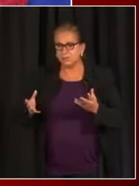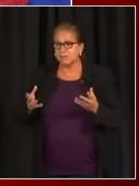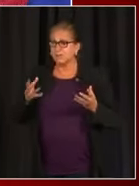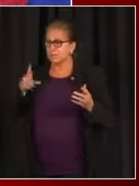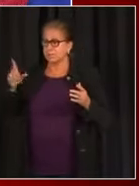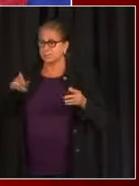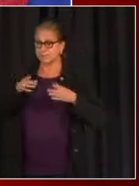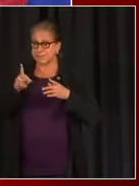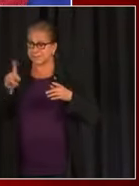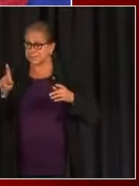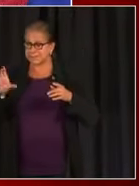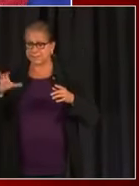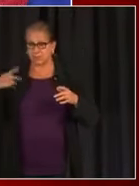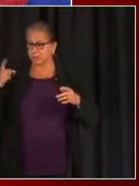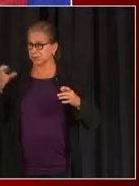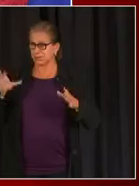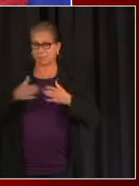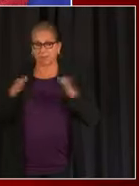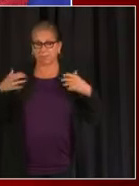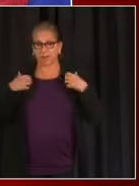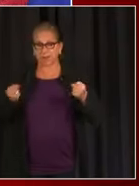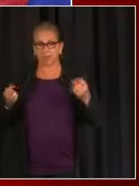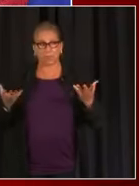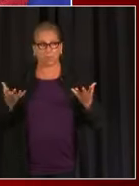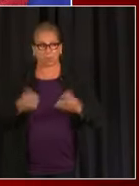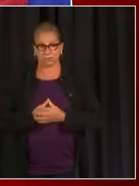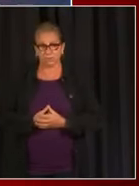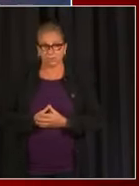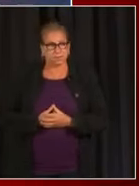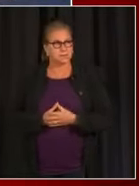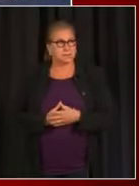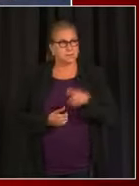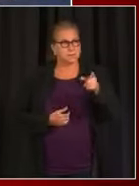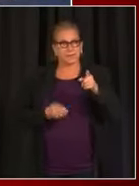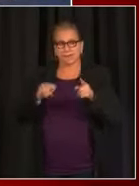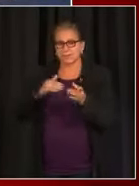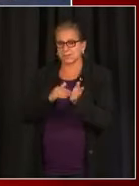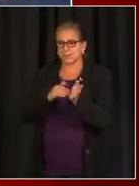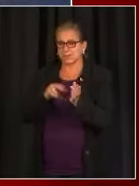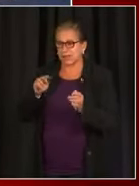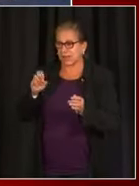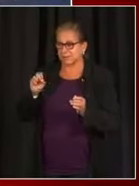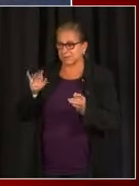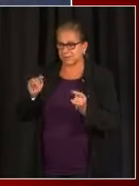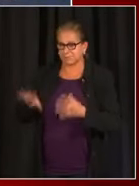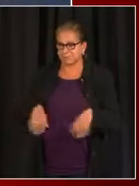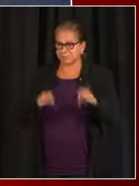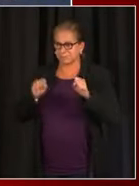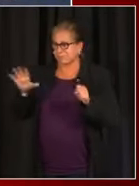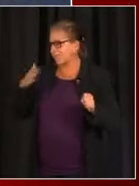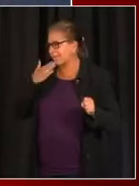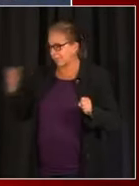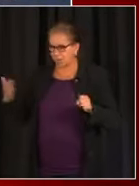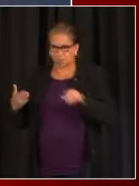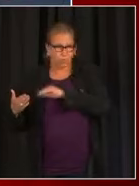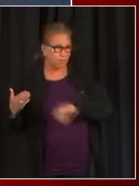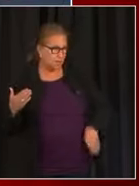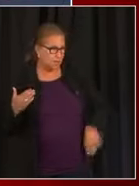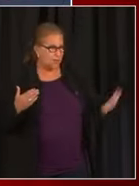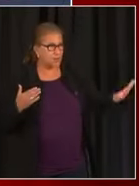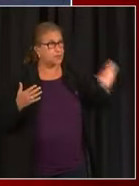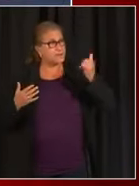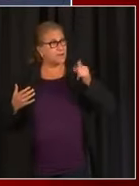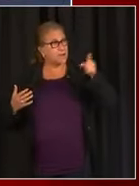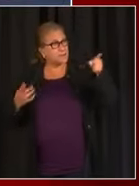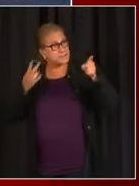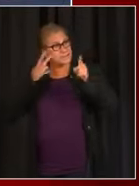Health is closely monitoring. And thank you, Madam Mayor. What you'll see before you are the metrics, some of the key